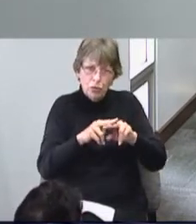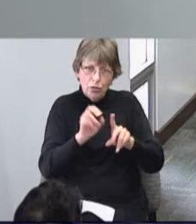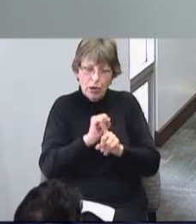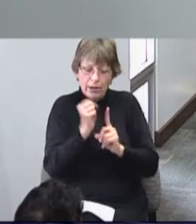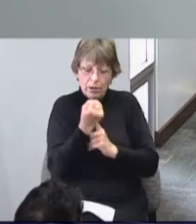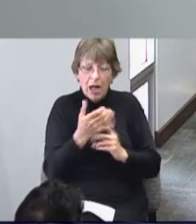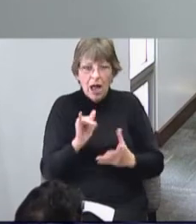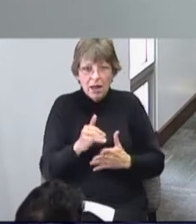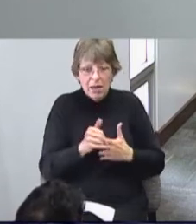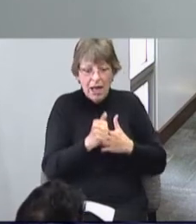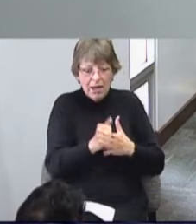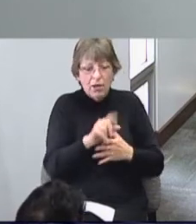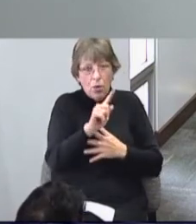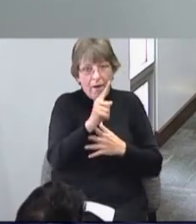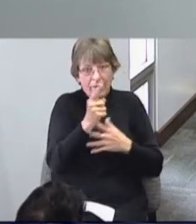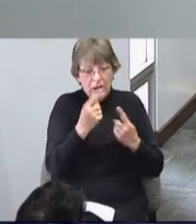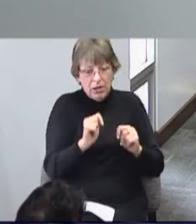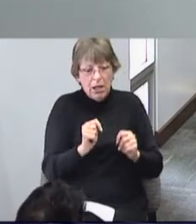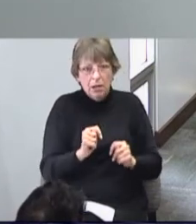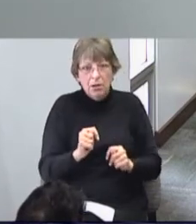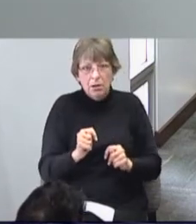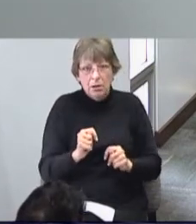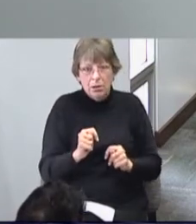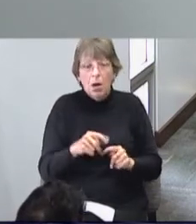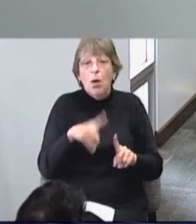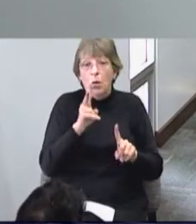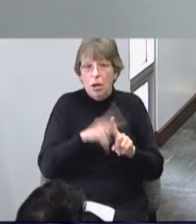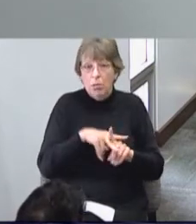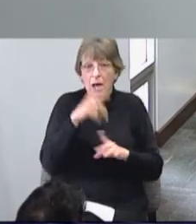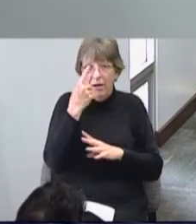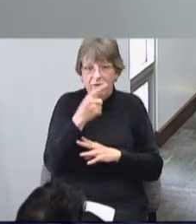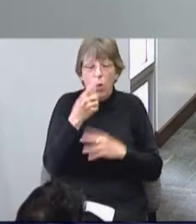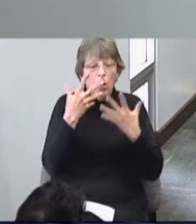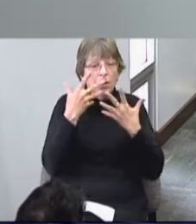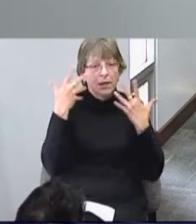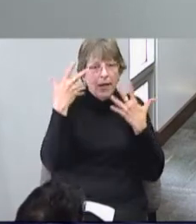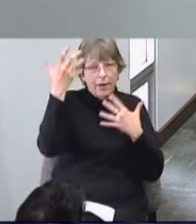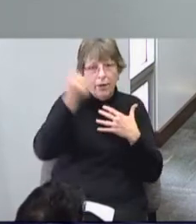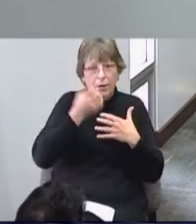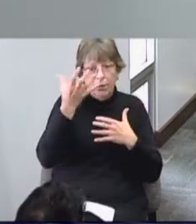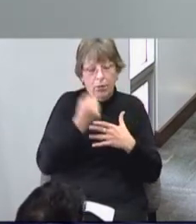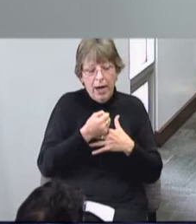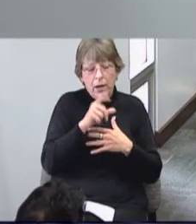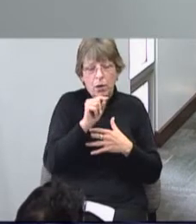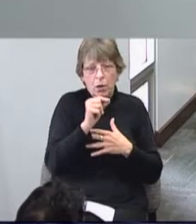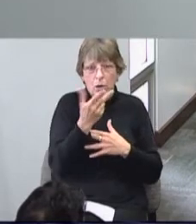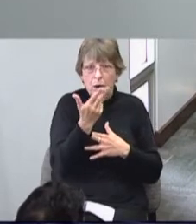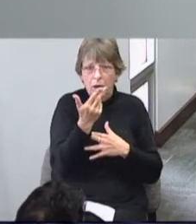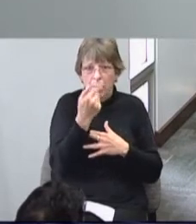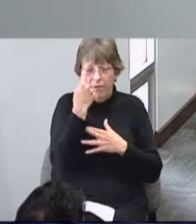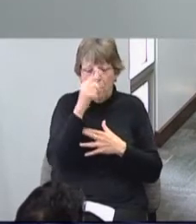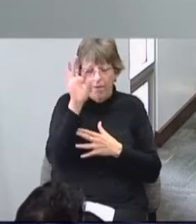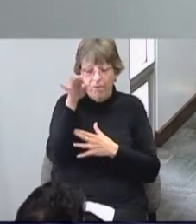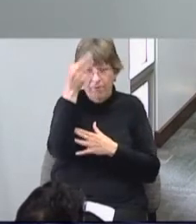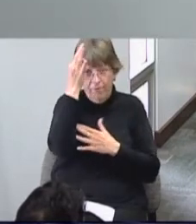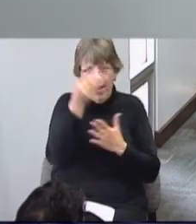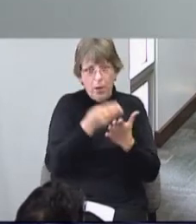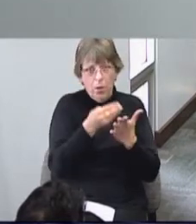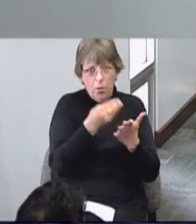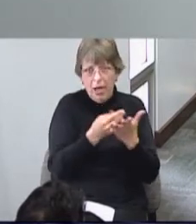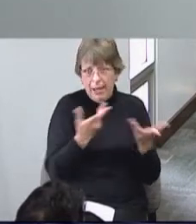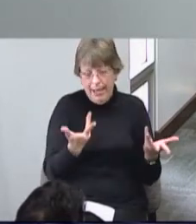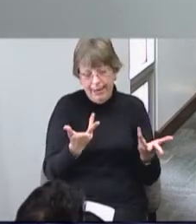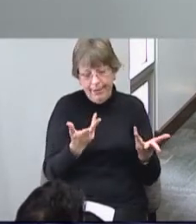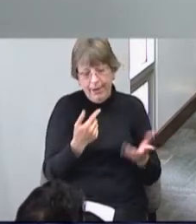That led to our first effort, where we applied for a Tiger Grant in 2013, federal funding for this project, which wasn't